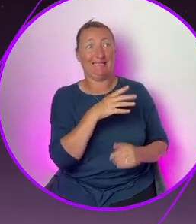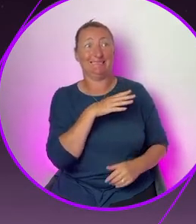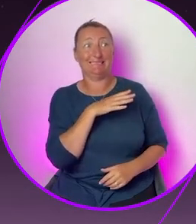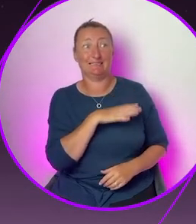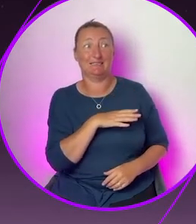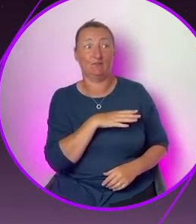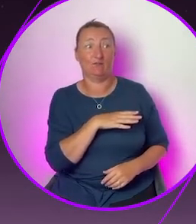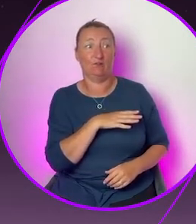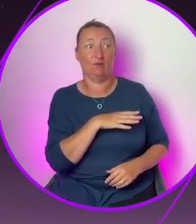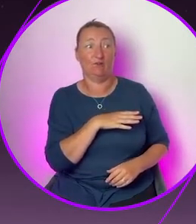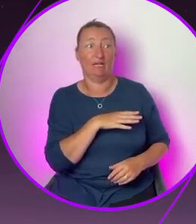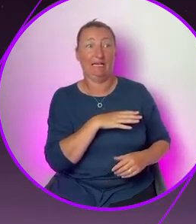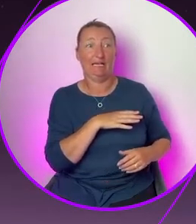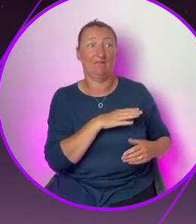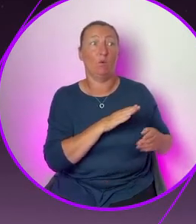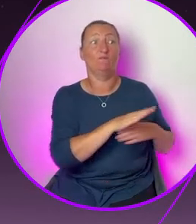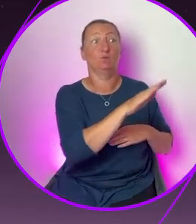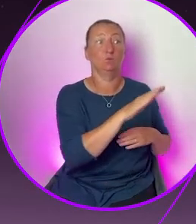necessarily